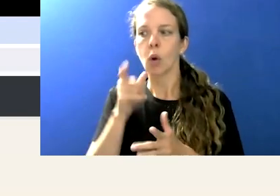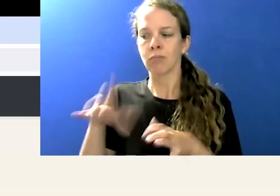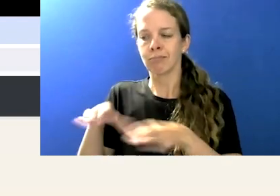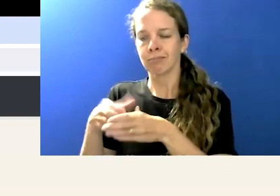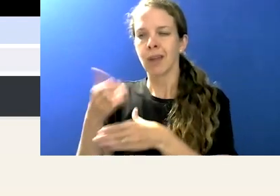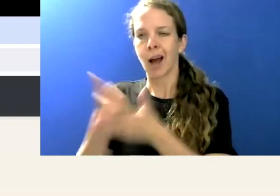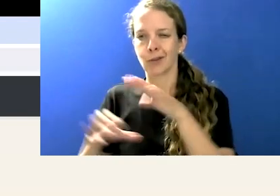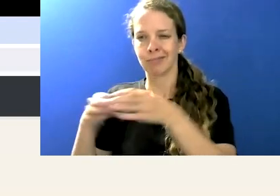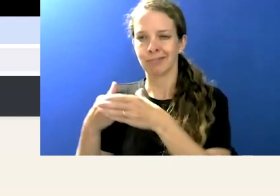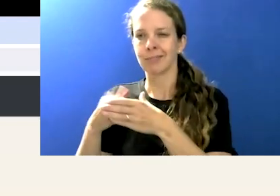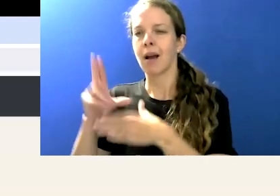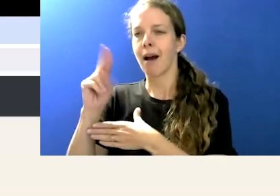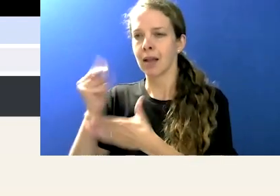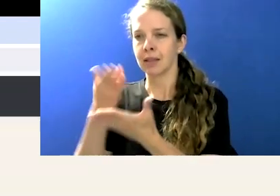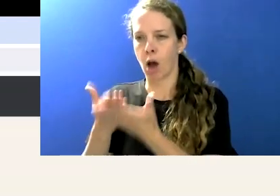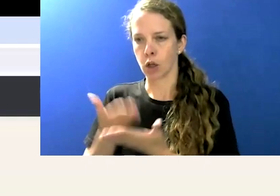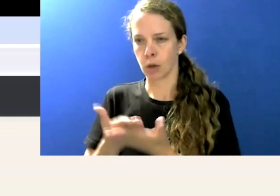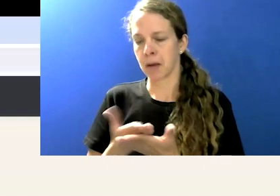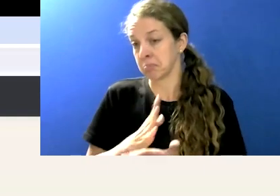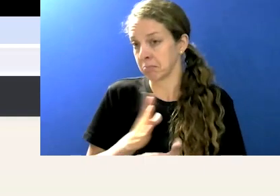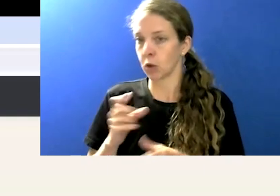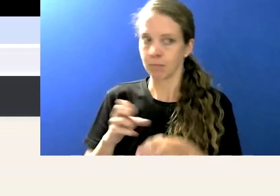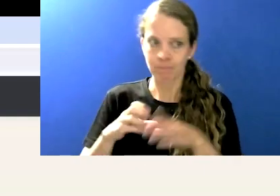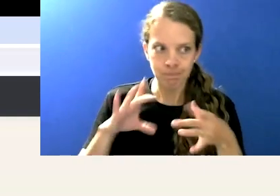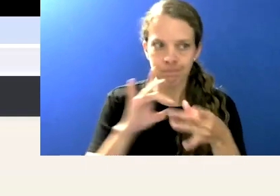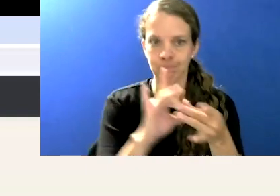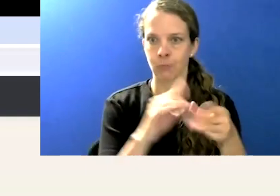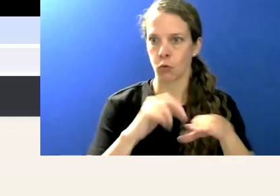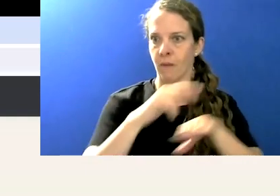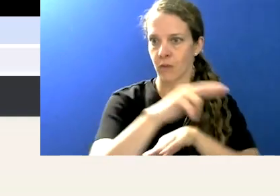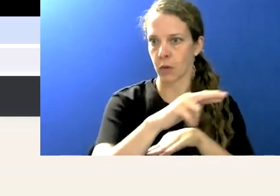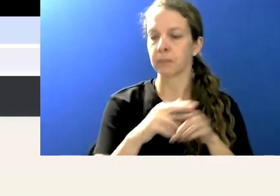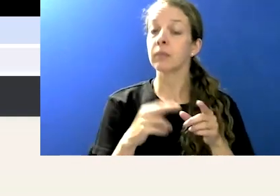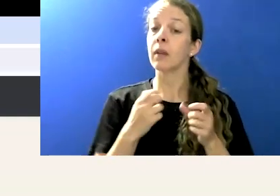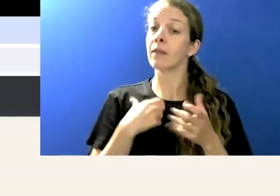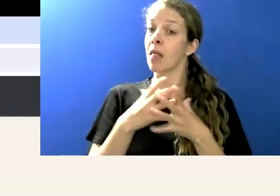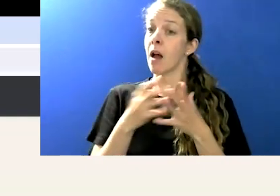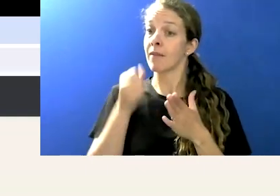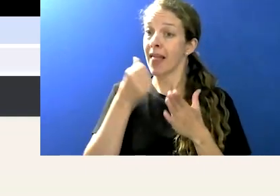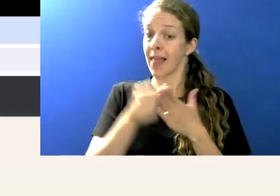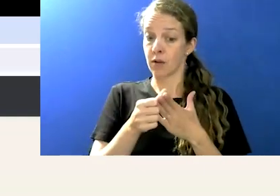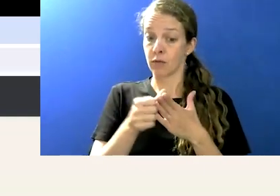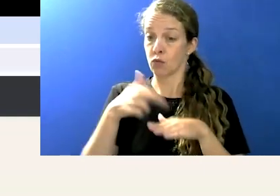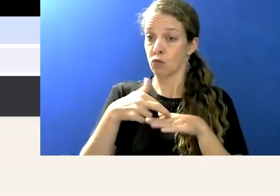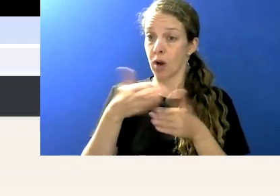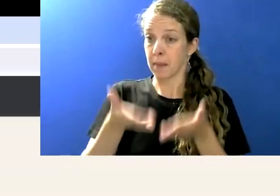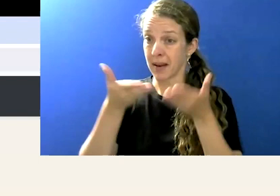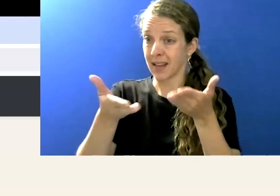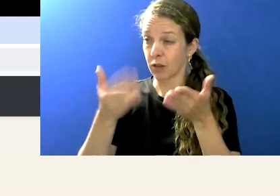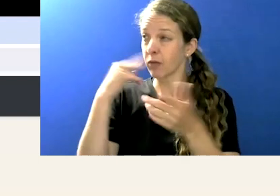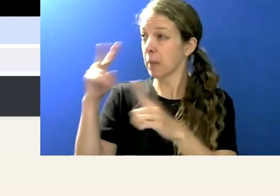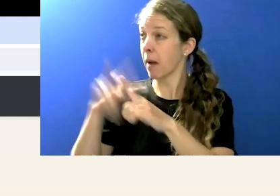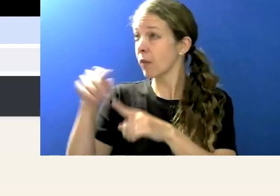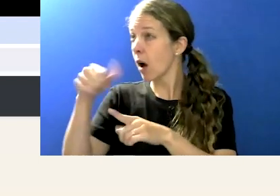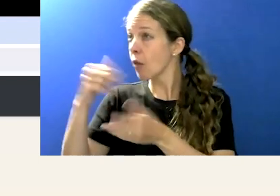that category. We do a lot of letter of recommendations, students that apply for other support programs on campus or other